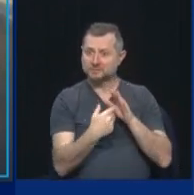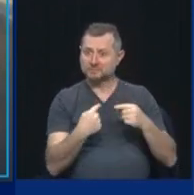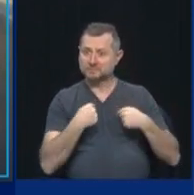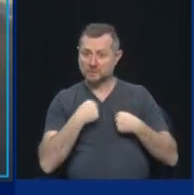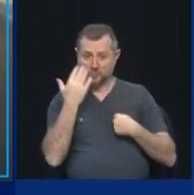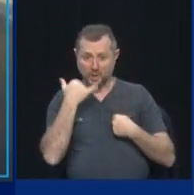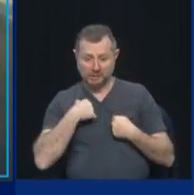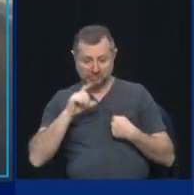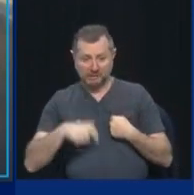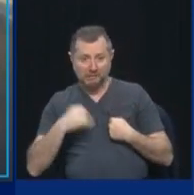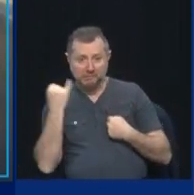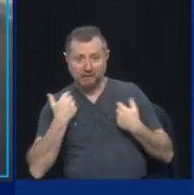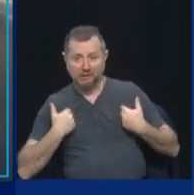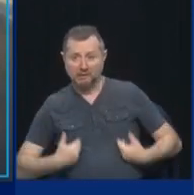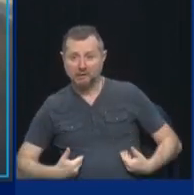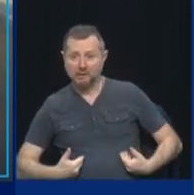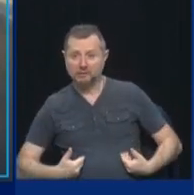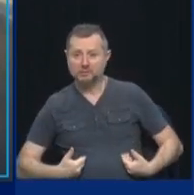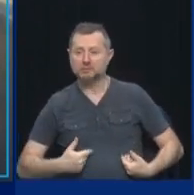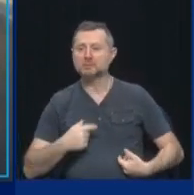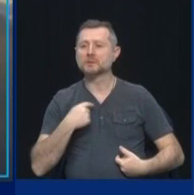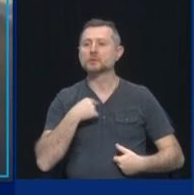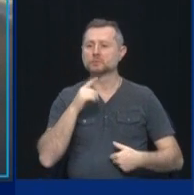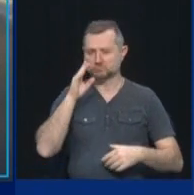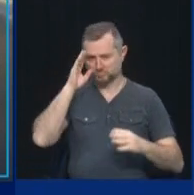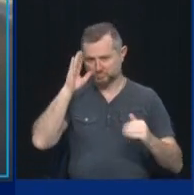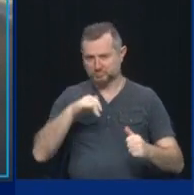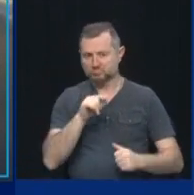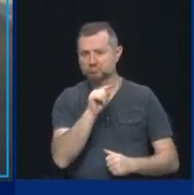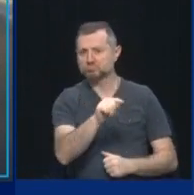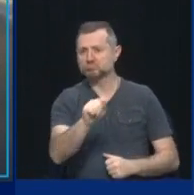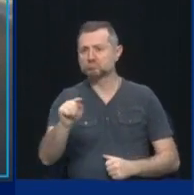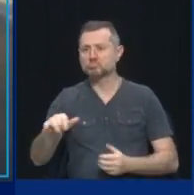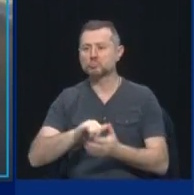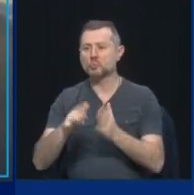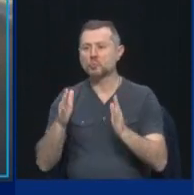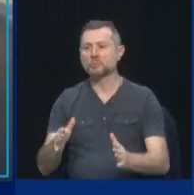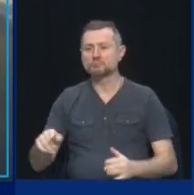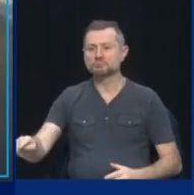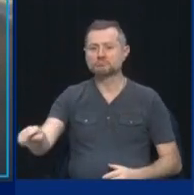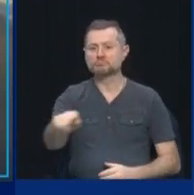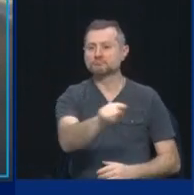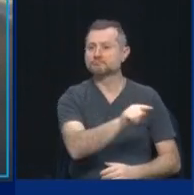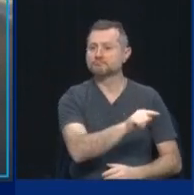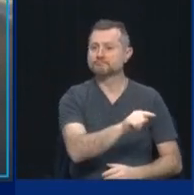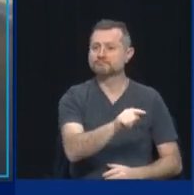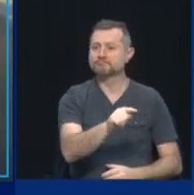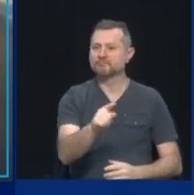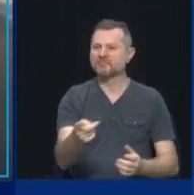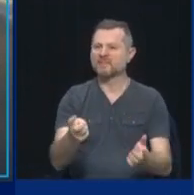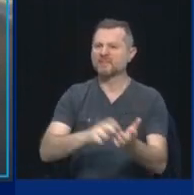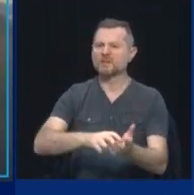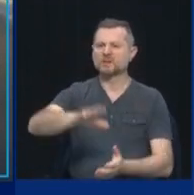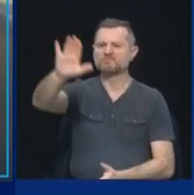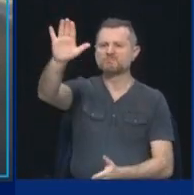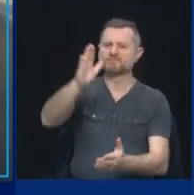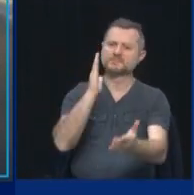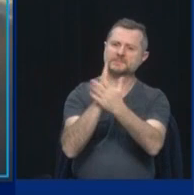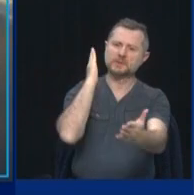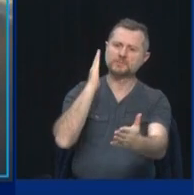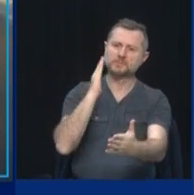Italian-American, I expect other New Yorkers to stand up and say, we don't tolerate